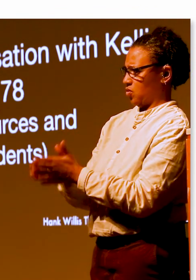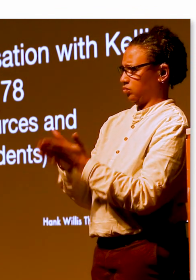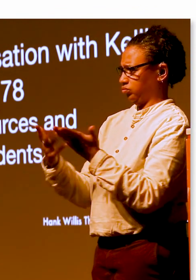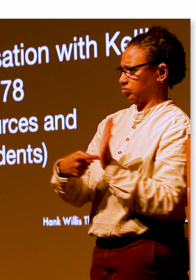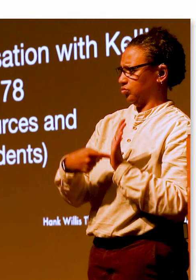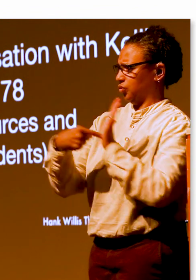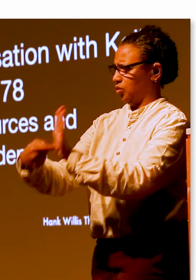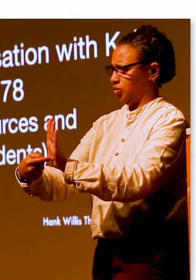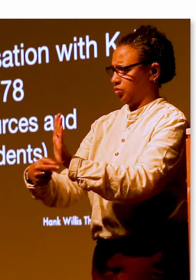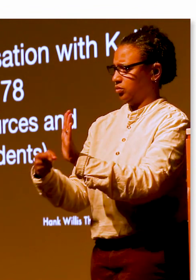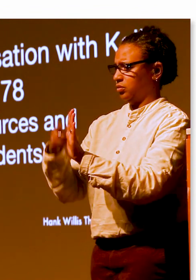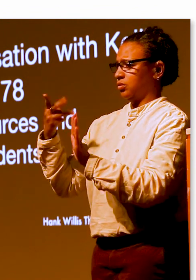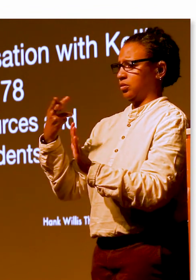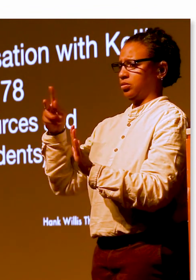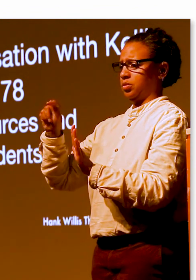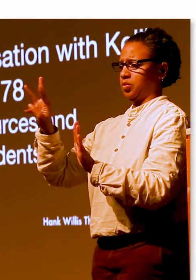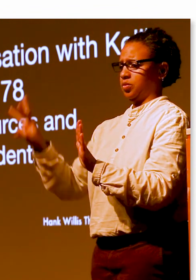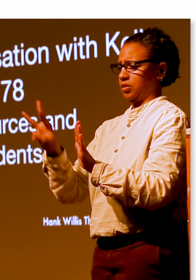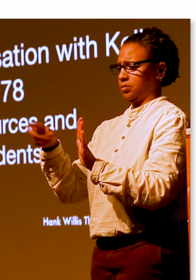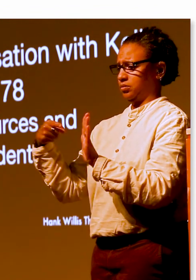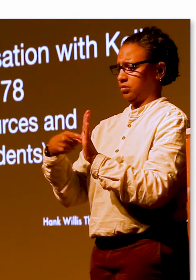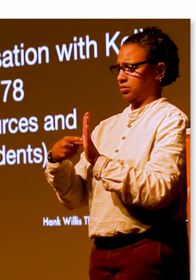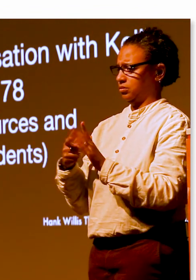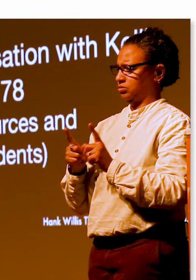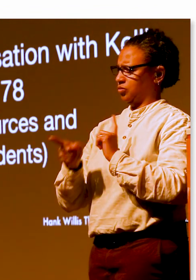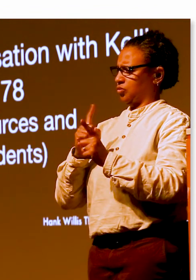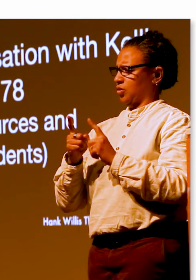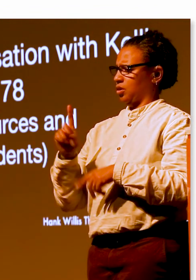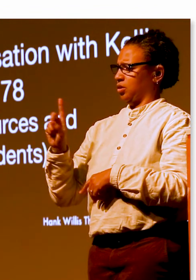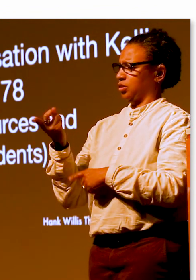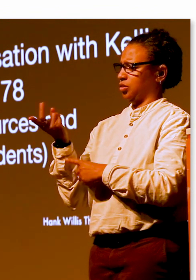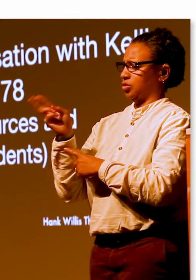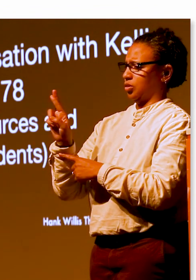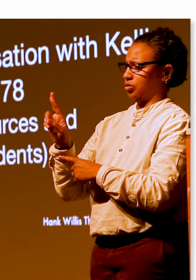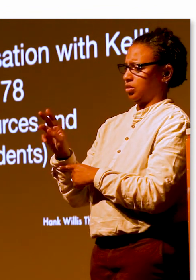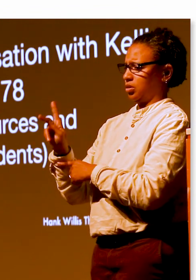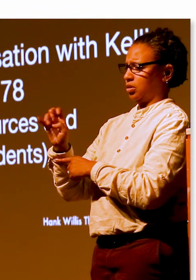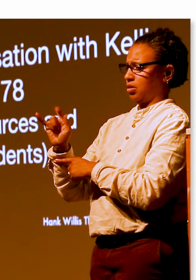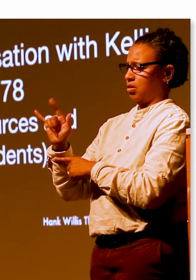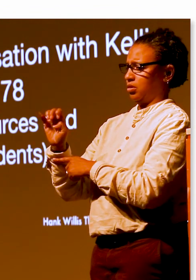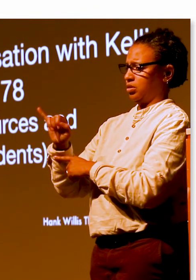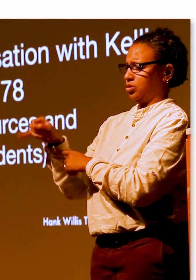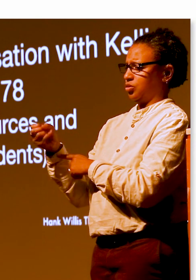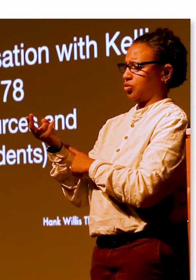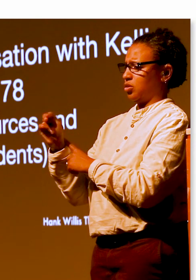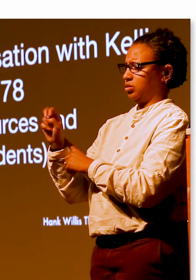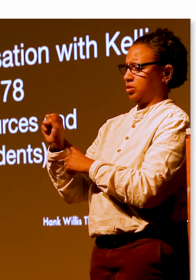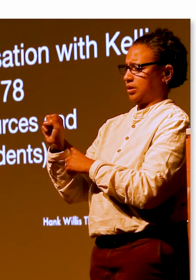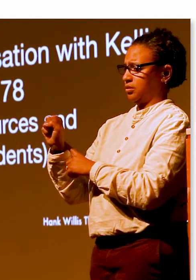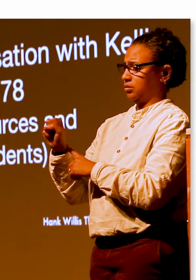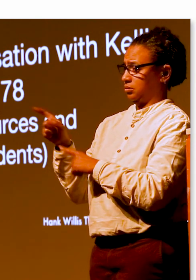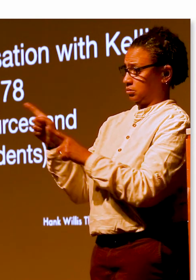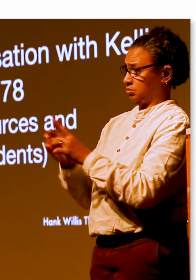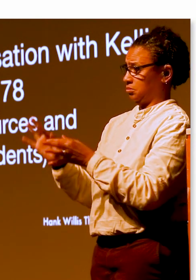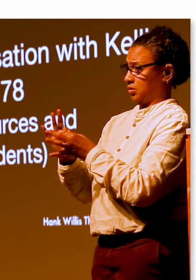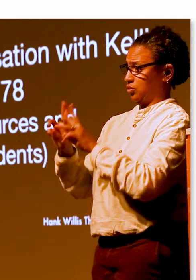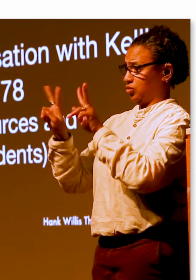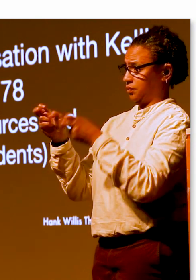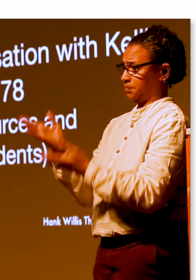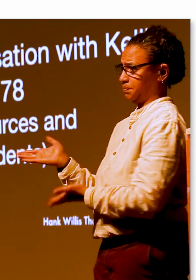with Dr. Kelly Jones. And in the conversation, Hank says, "In photography programs, they teach you ways of